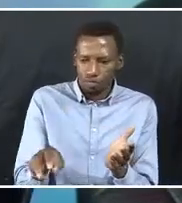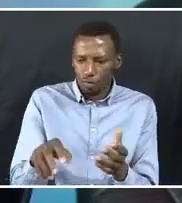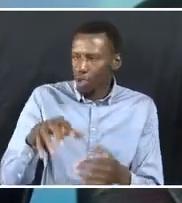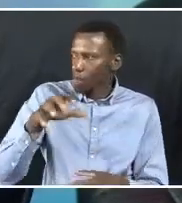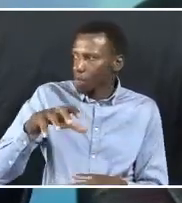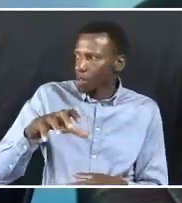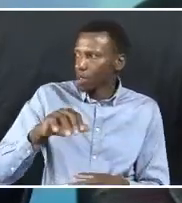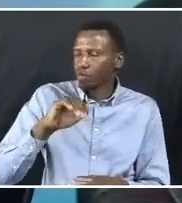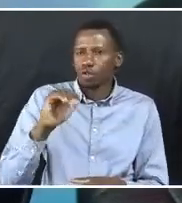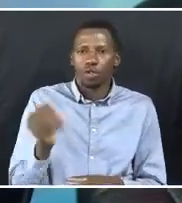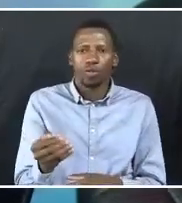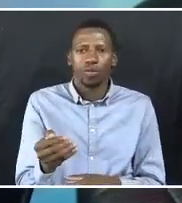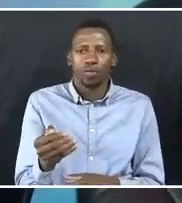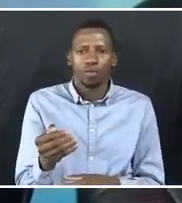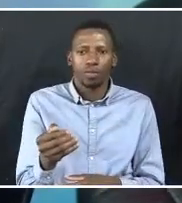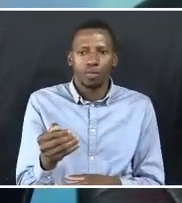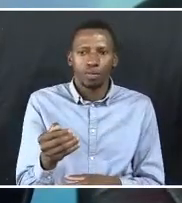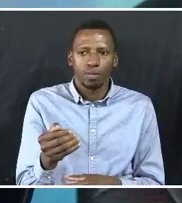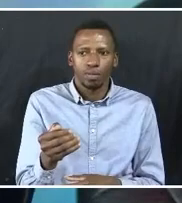And